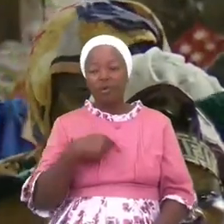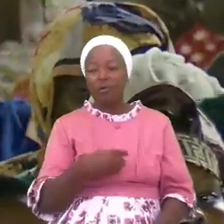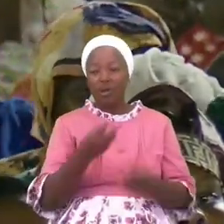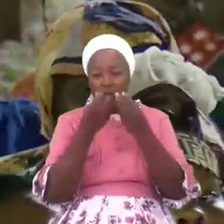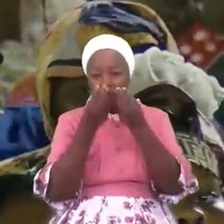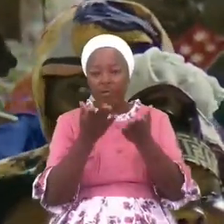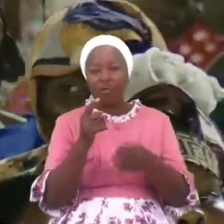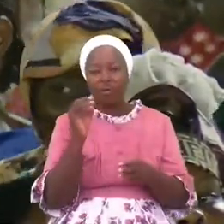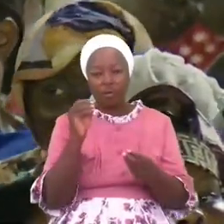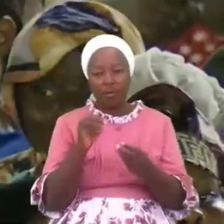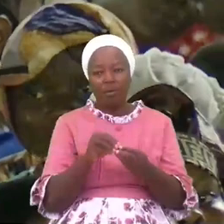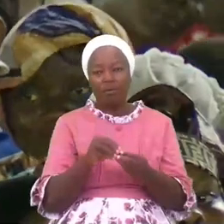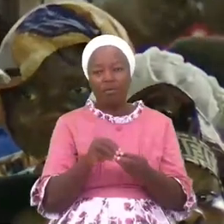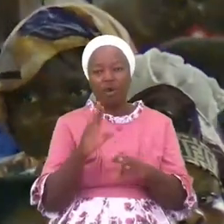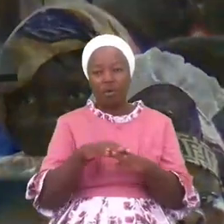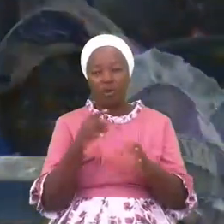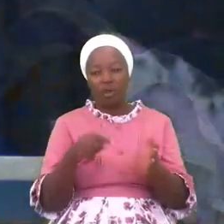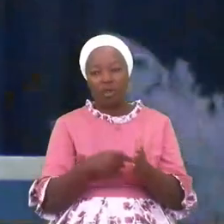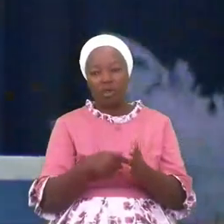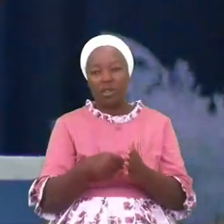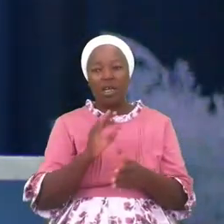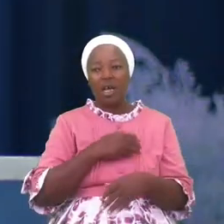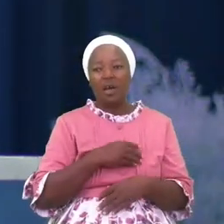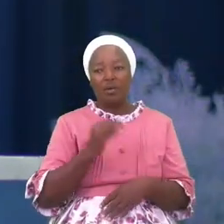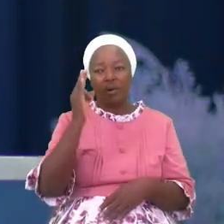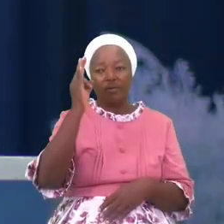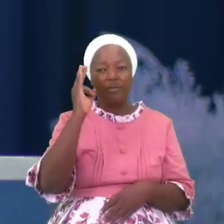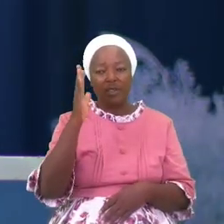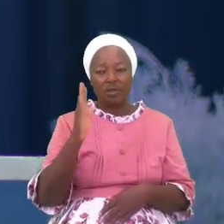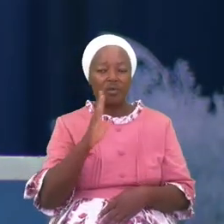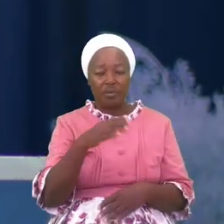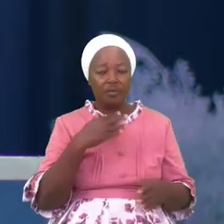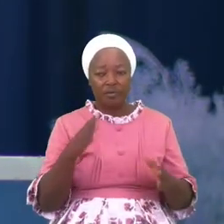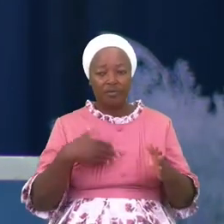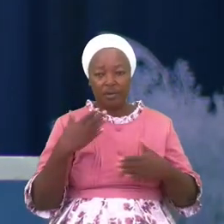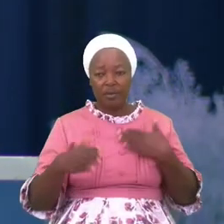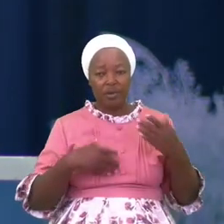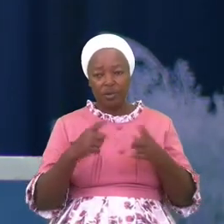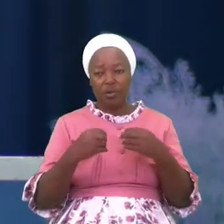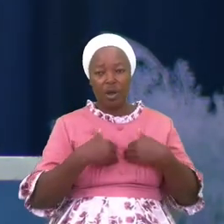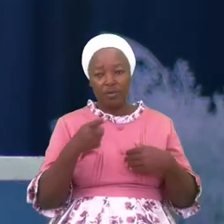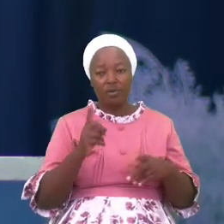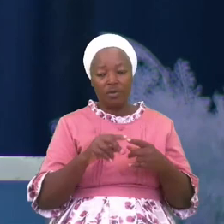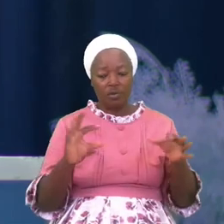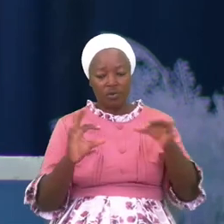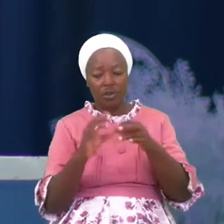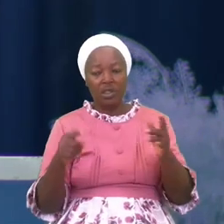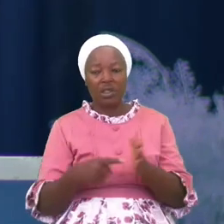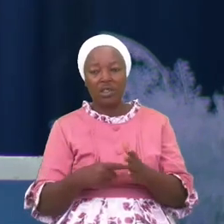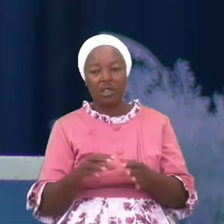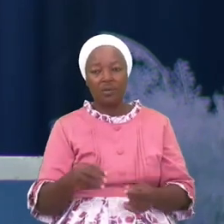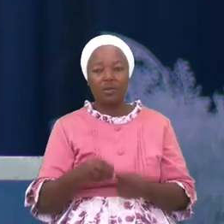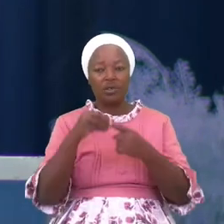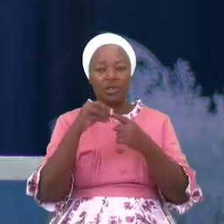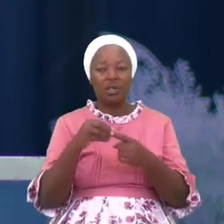you join this special banquet. Thank you for honoring